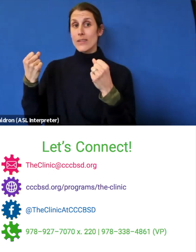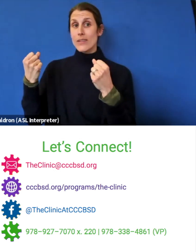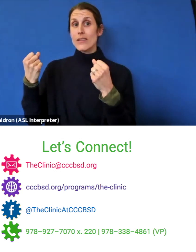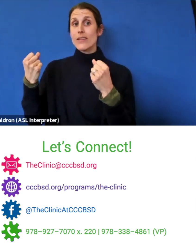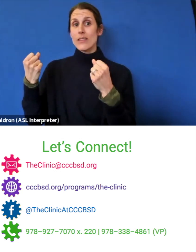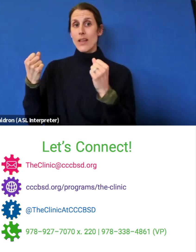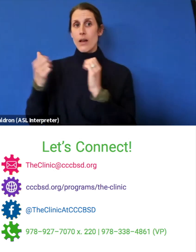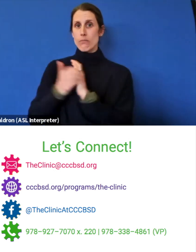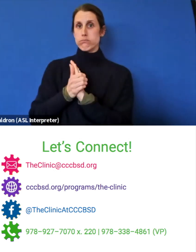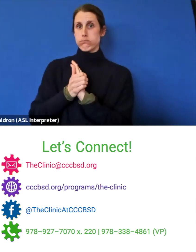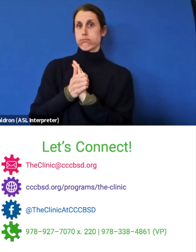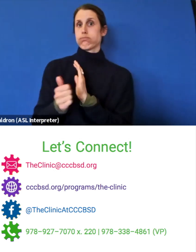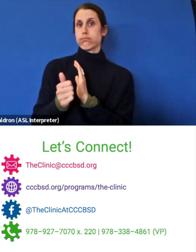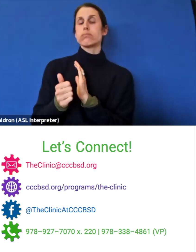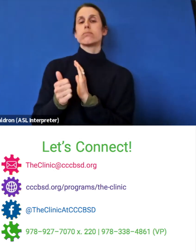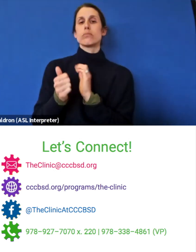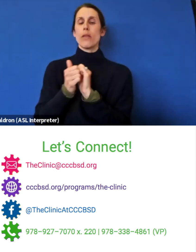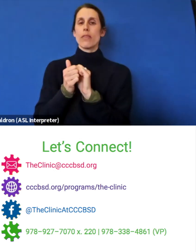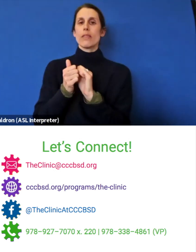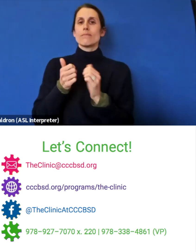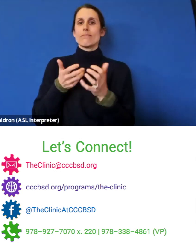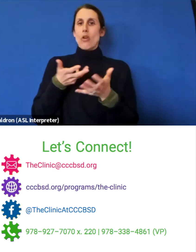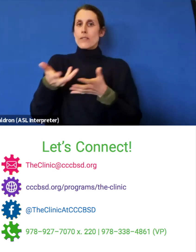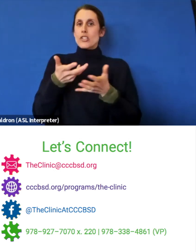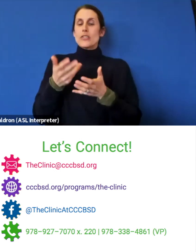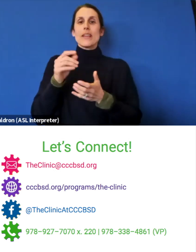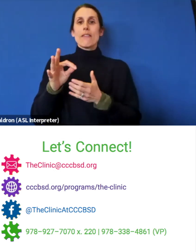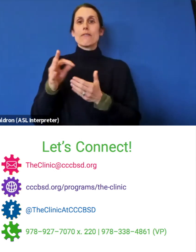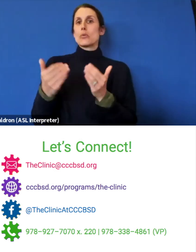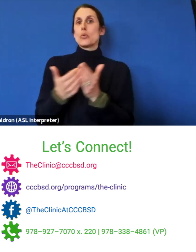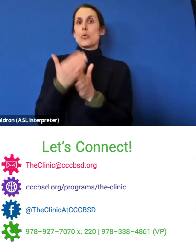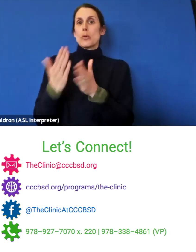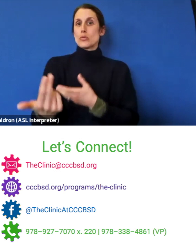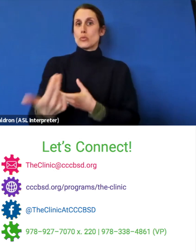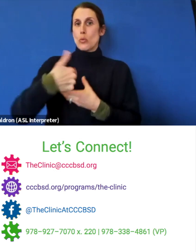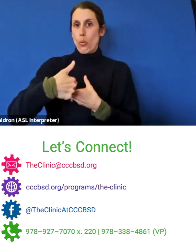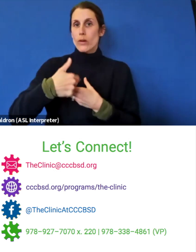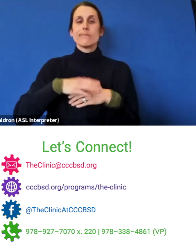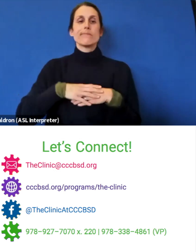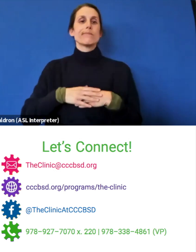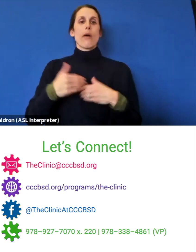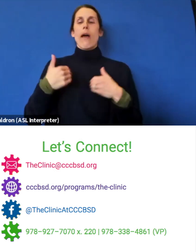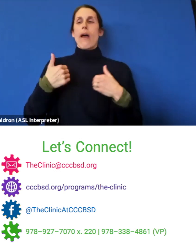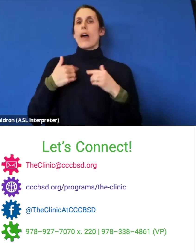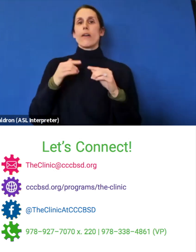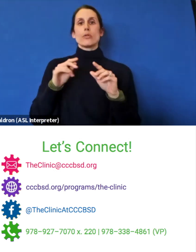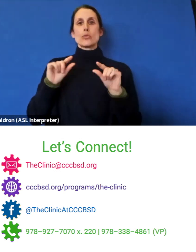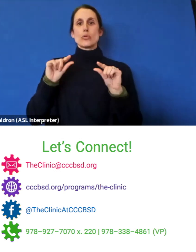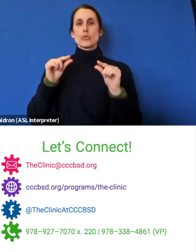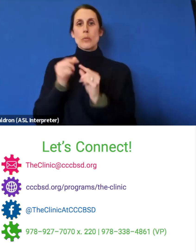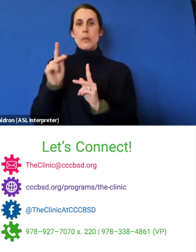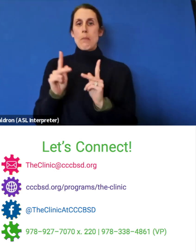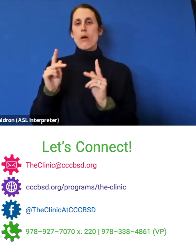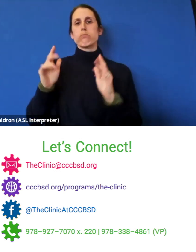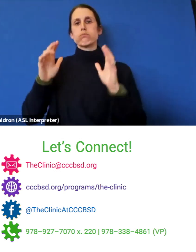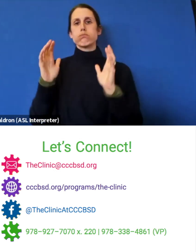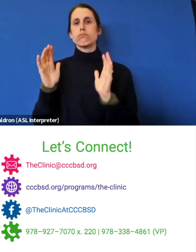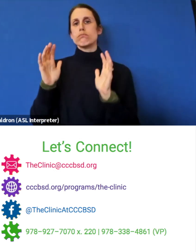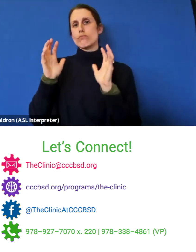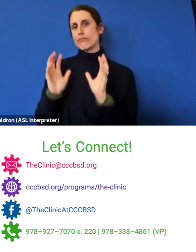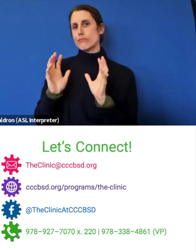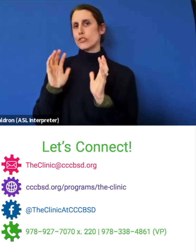when somebody joins a conversation. So if you have a group of folks who are standing here and they're conversing and another person joins them,